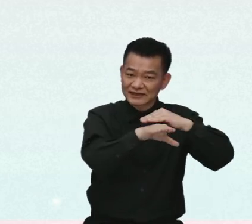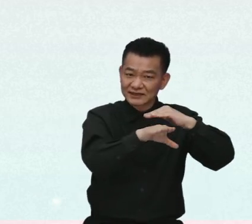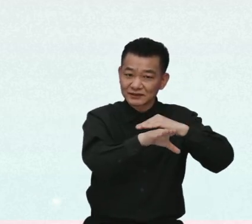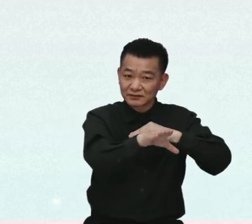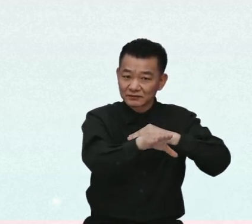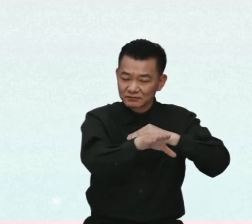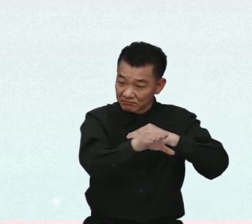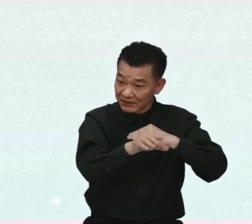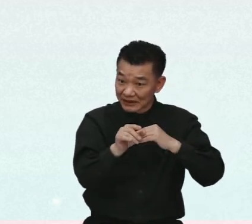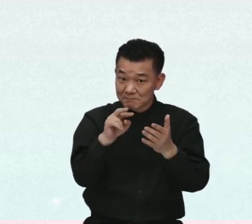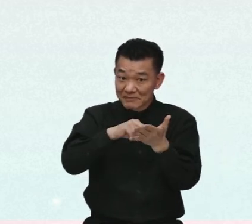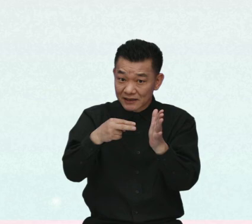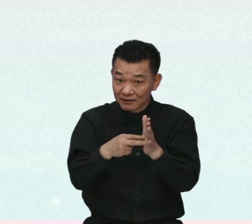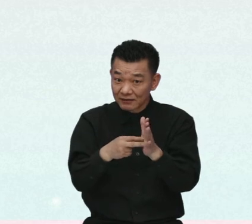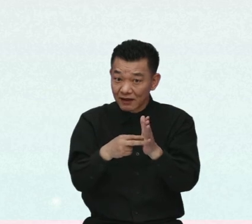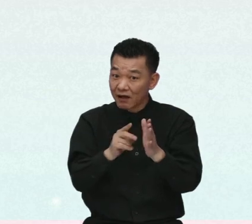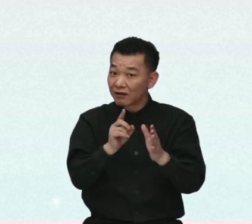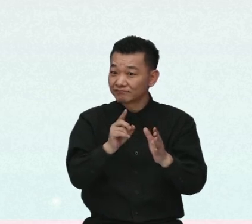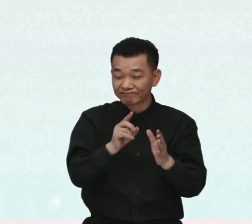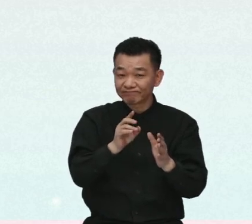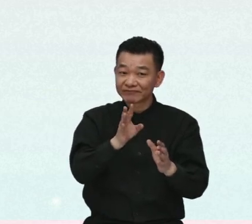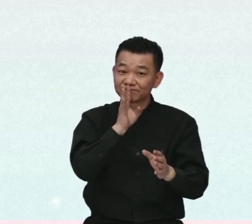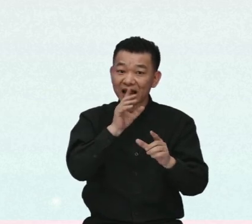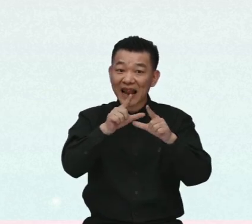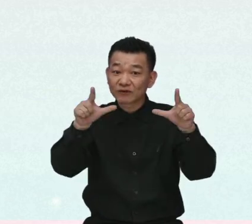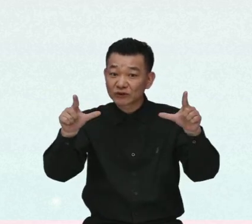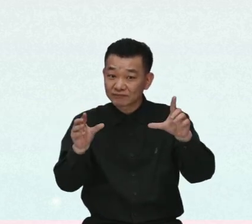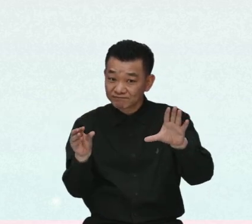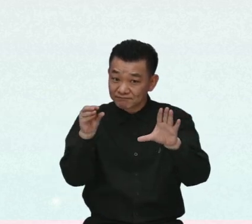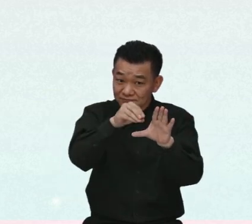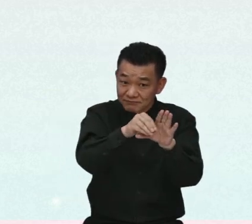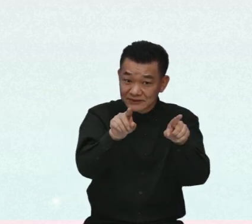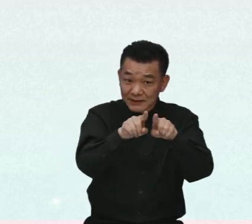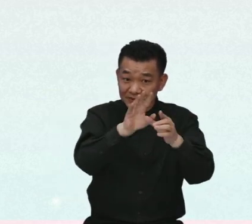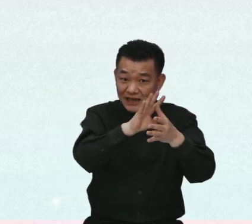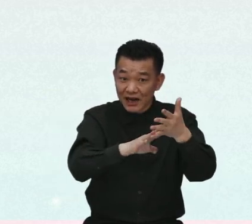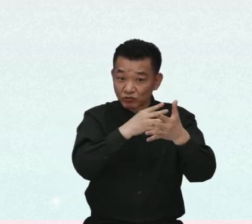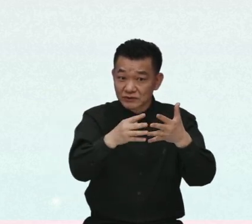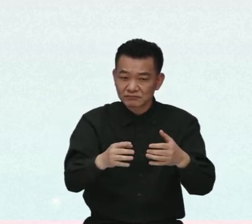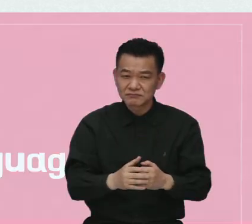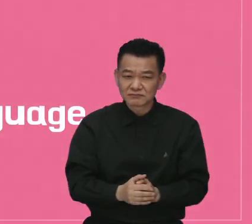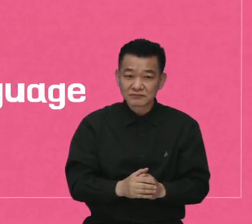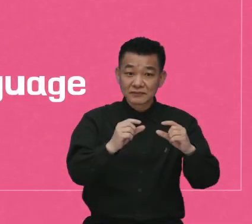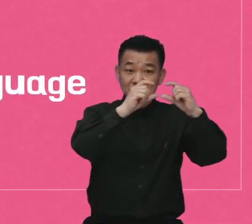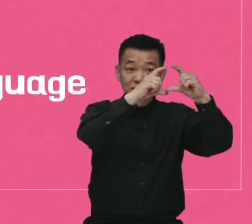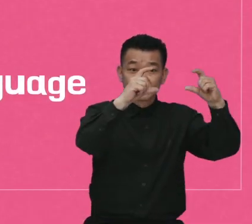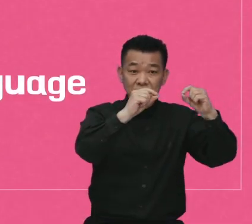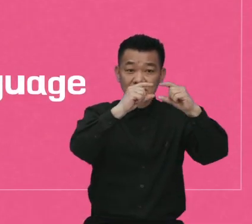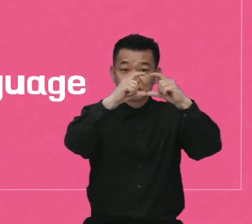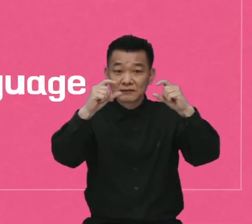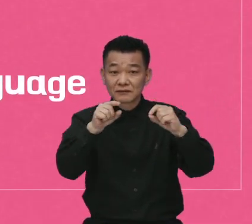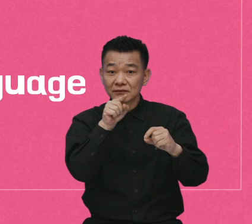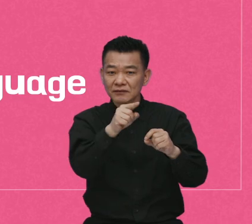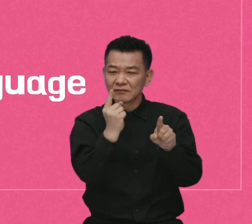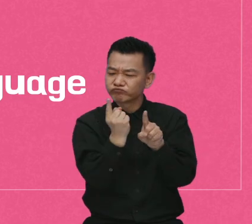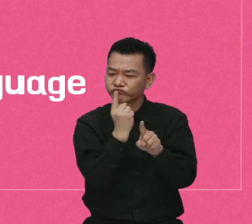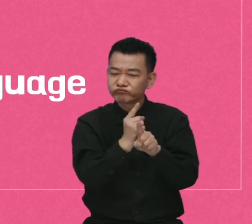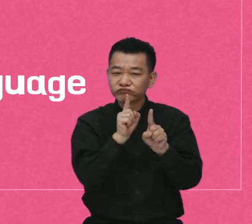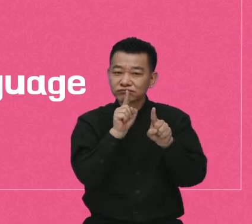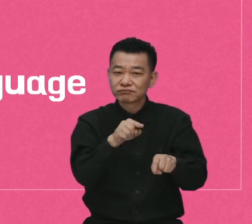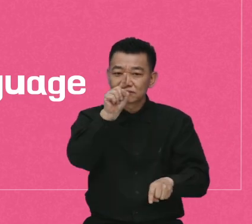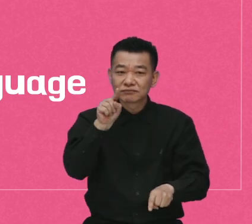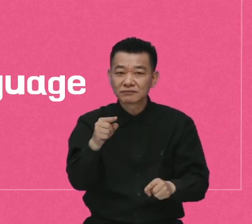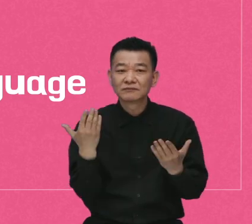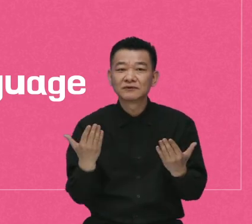services, participation, education, etc. for persons with hearing disabilities. What is the correct answer for the blank?